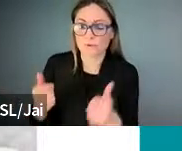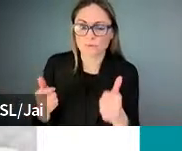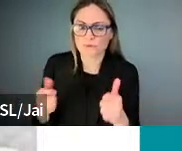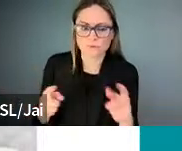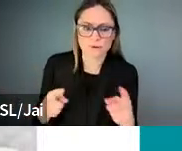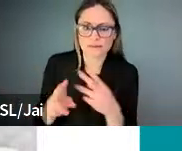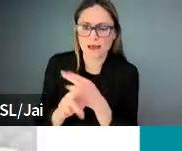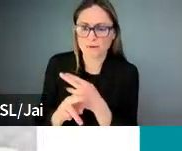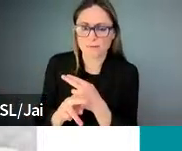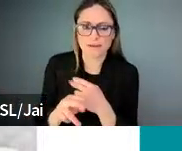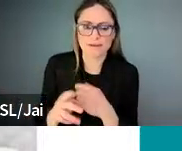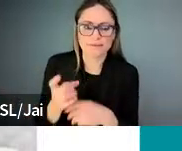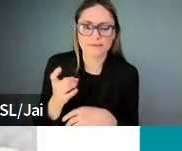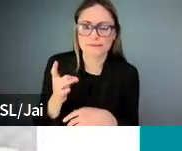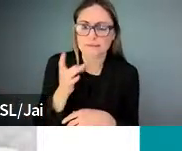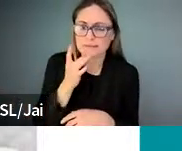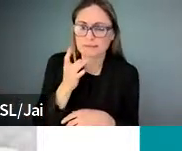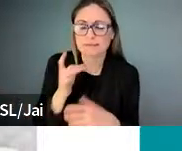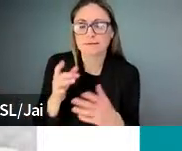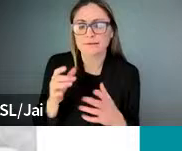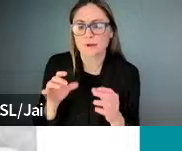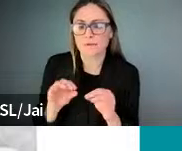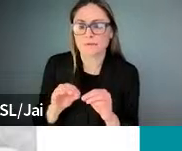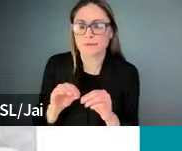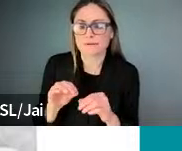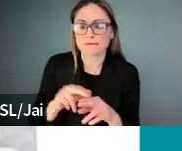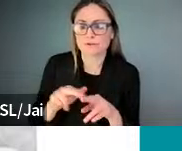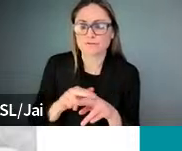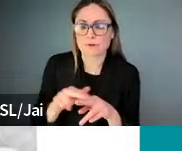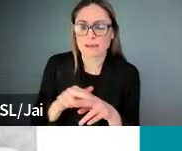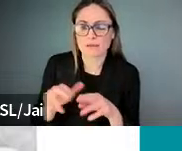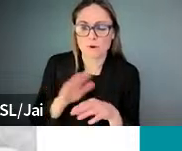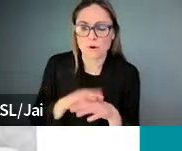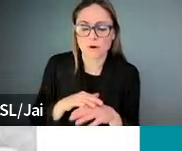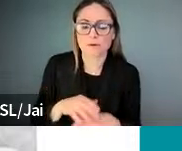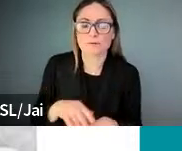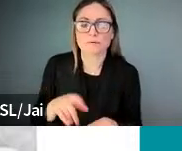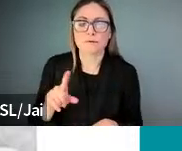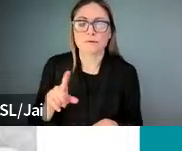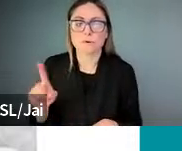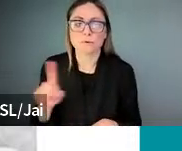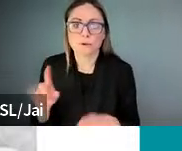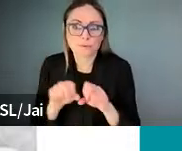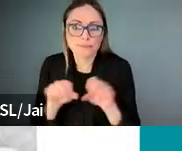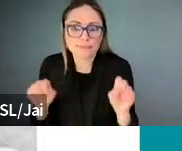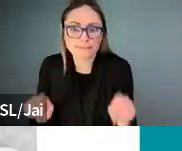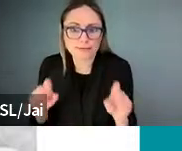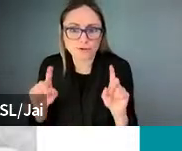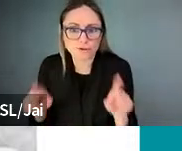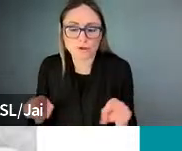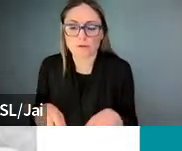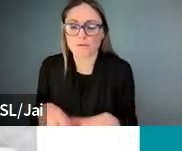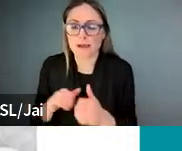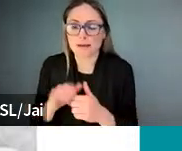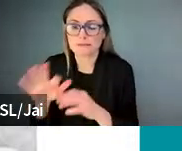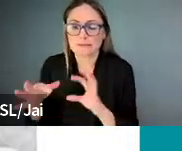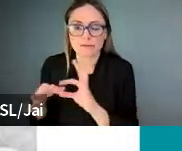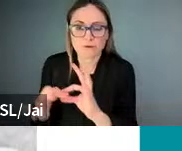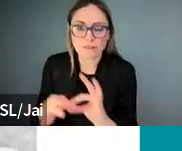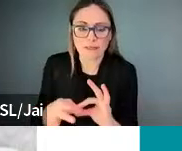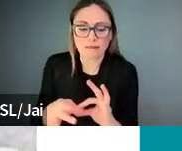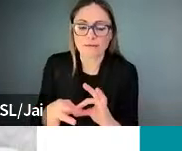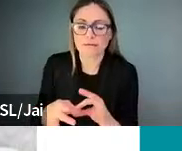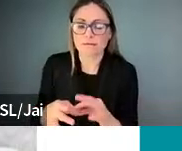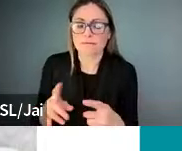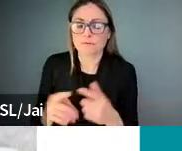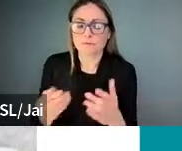is the light rail line on. Generally speaking, where might the station go? How does that relate to the